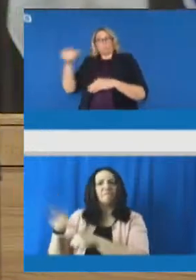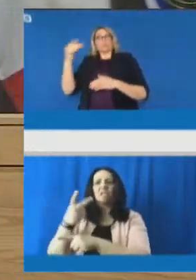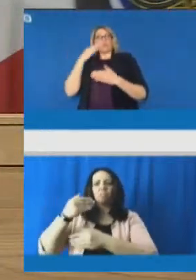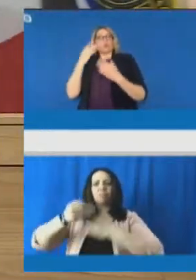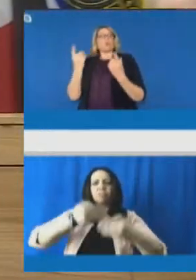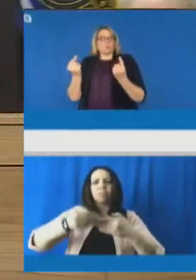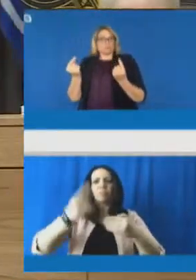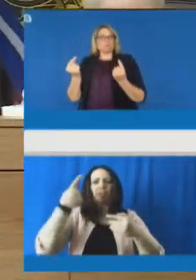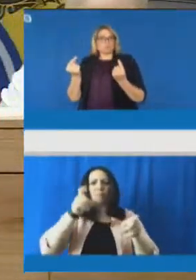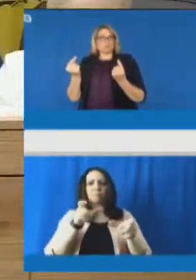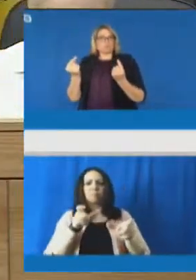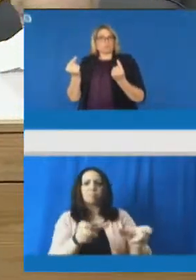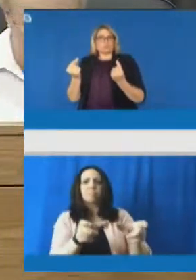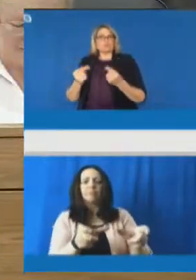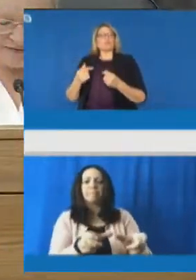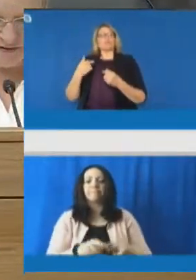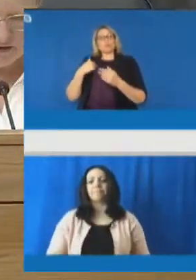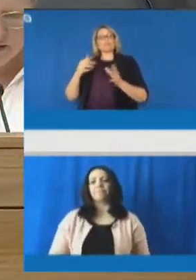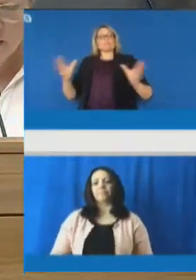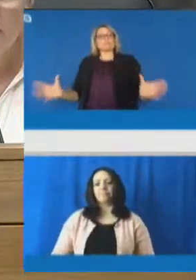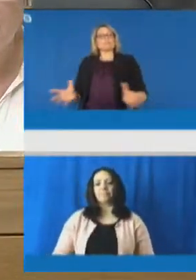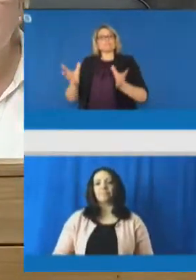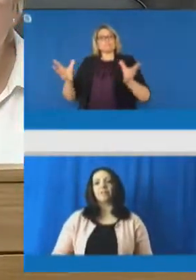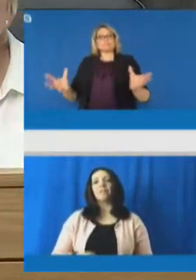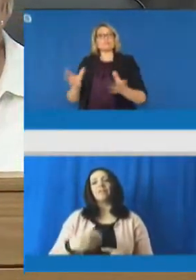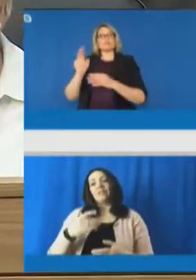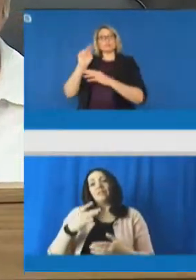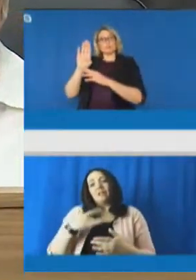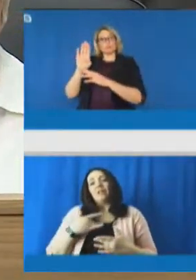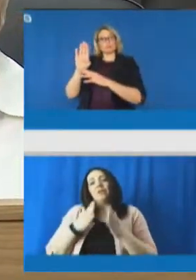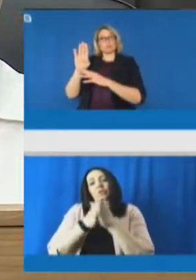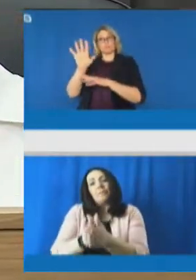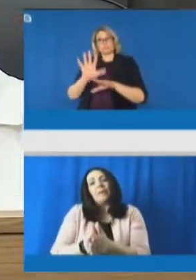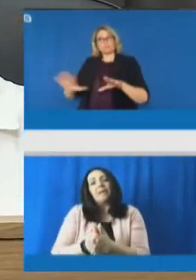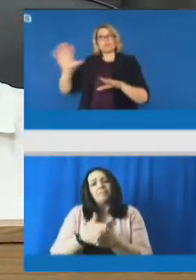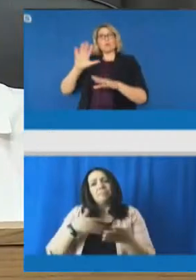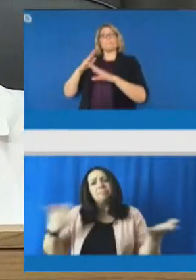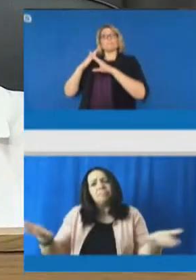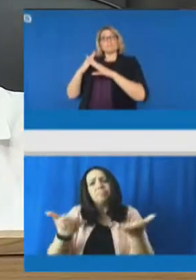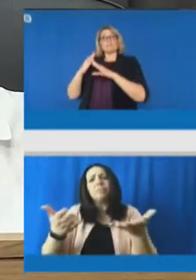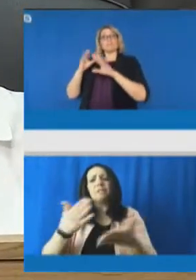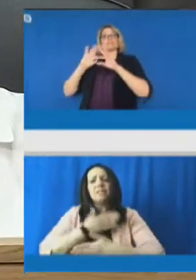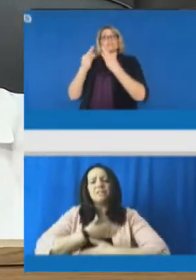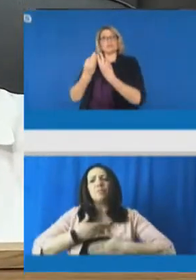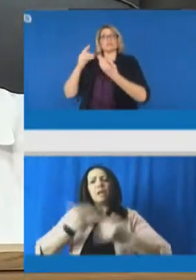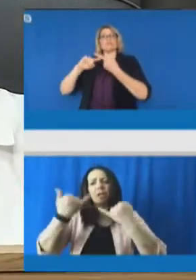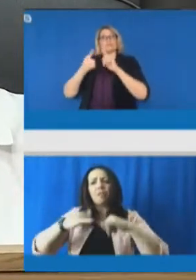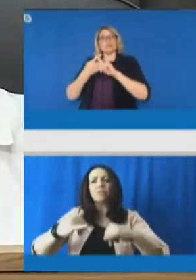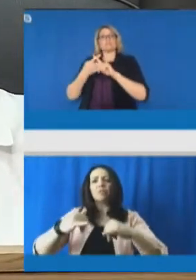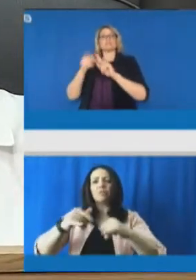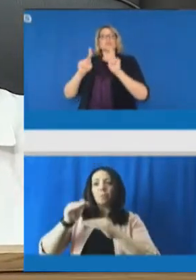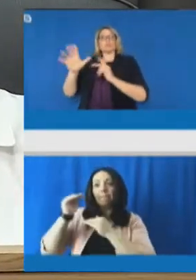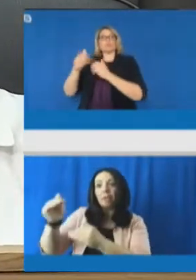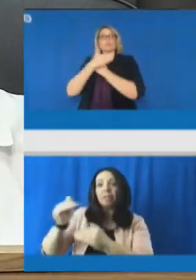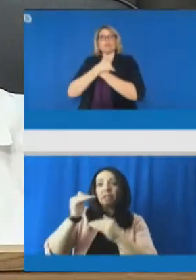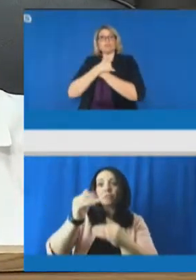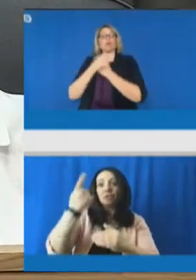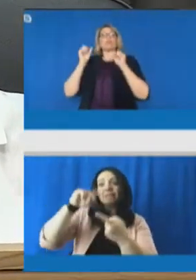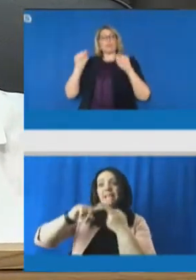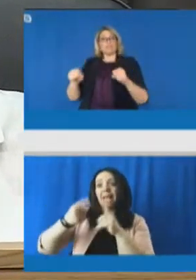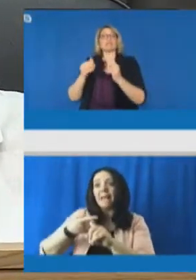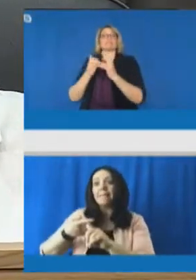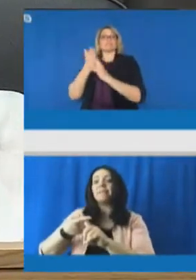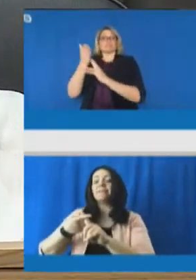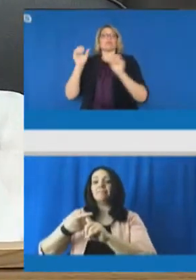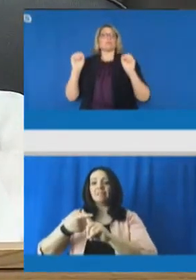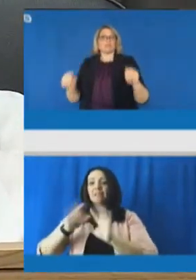Merci, Bruce. Merci, Dr. Russell. Good afternoon. Bonjour. Sadly, today we are mourning the loss